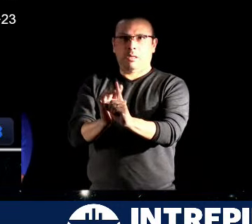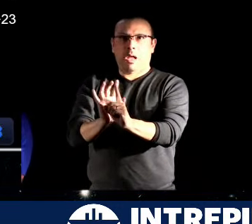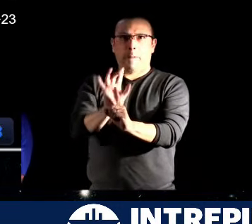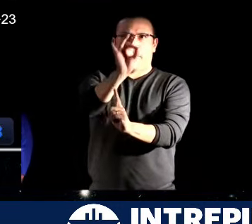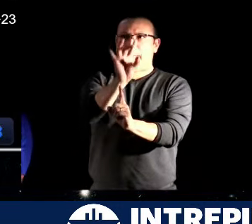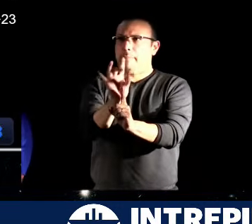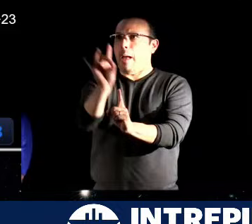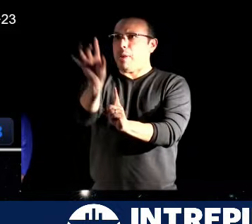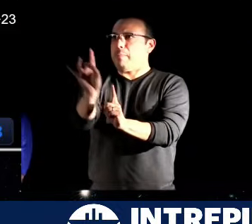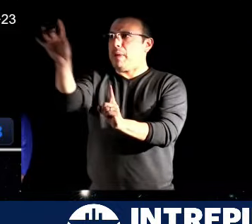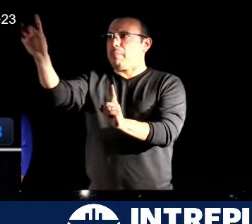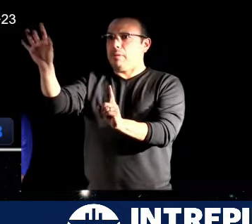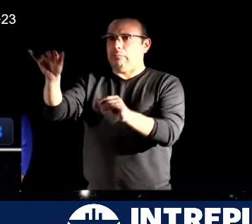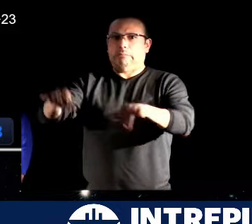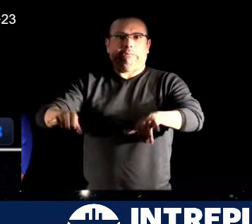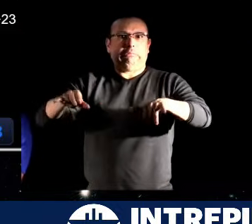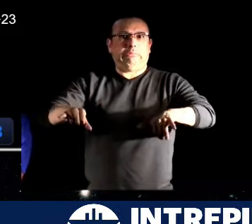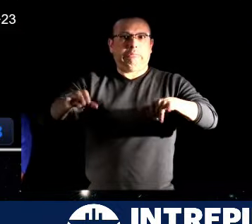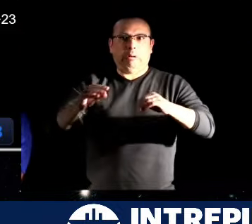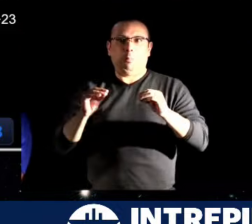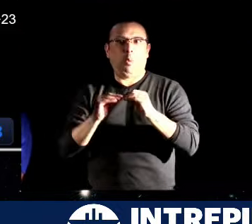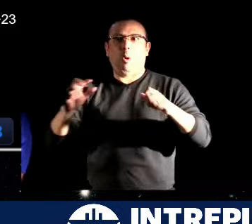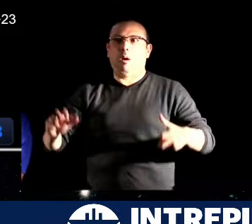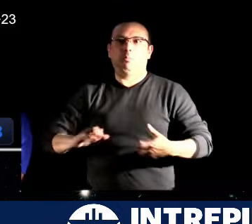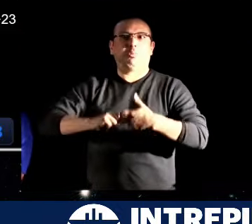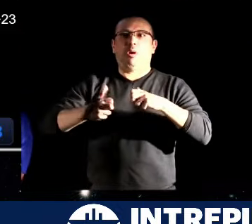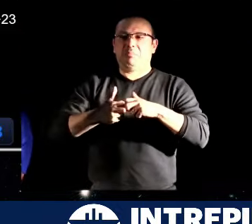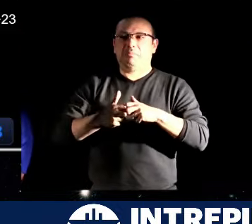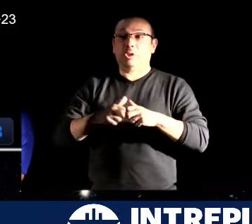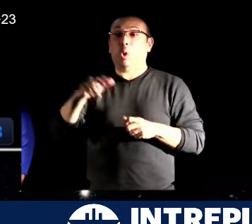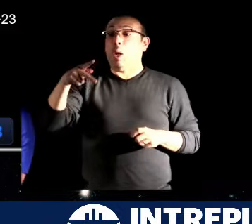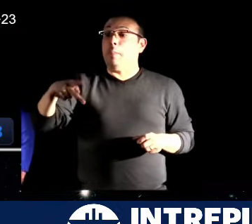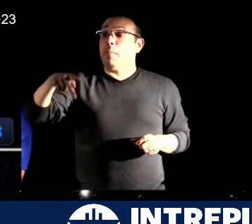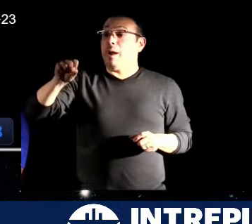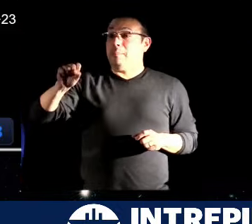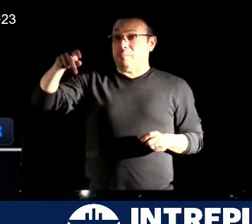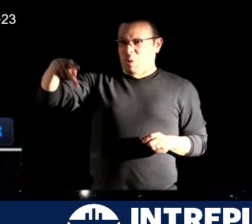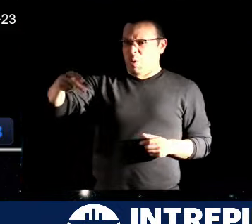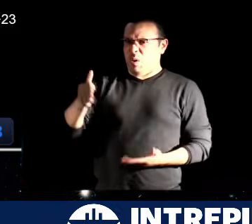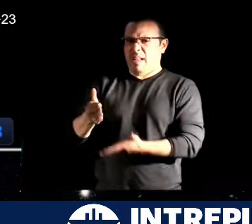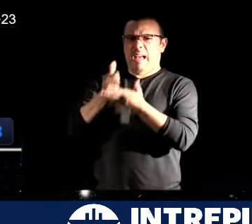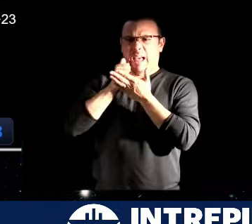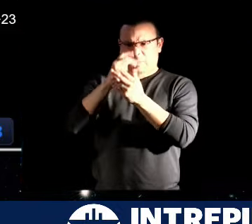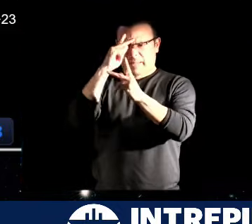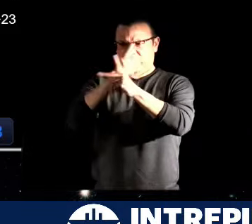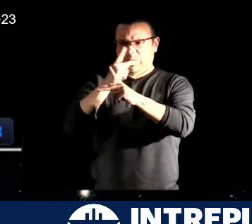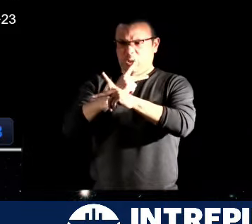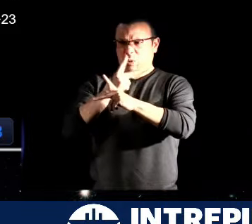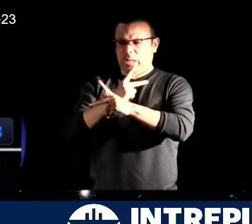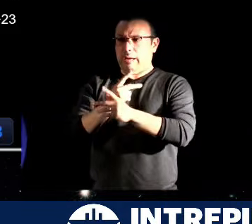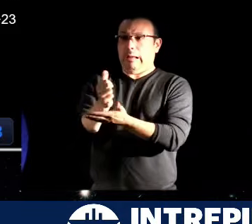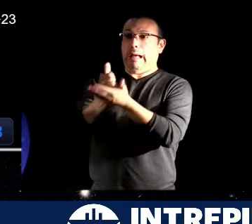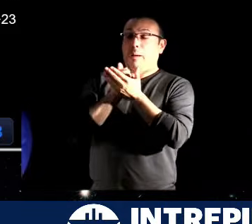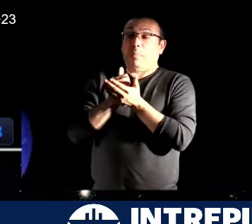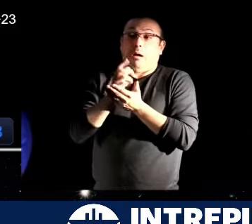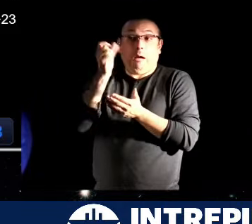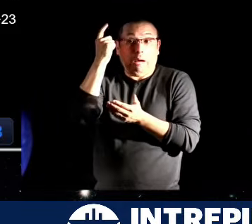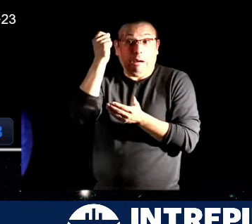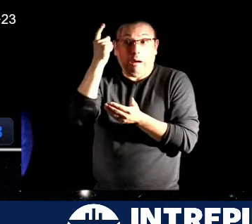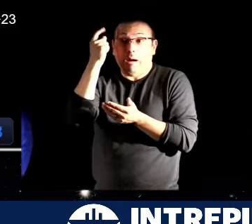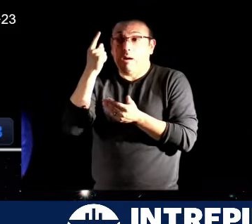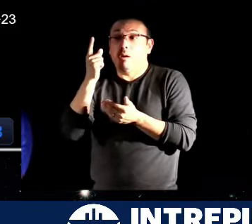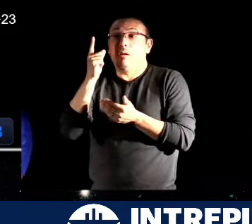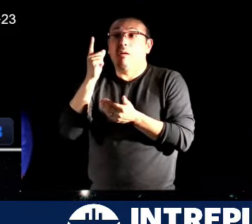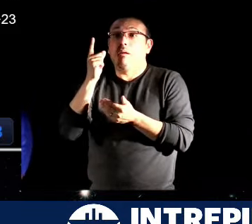us, what is the other big phenomena that Parker Solar Probe is going to discover that will keep us occupied for the next